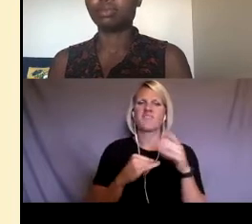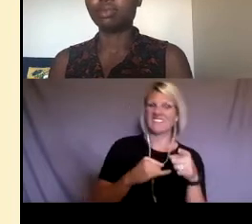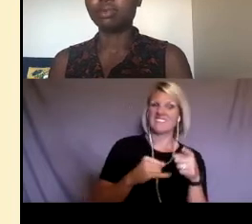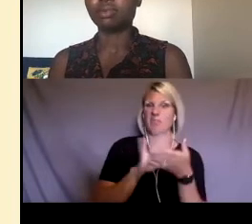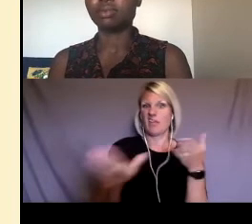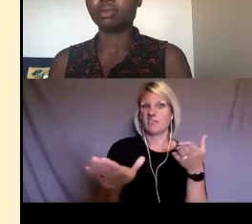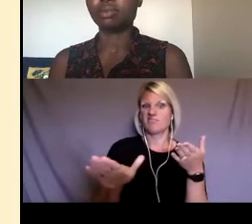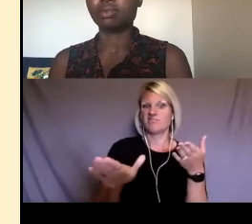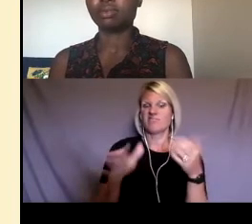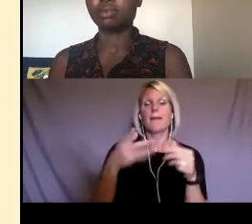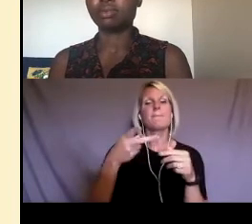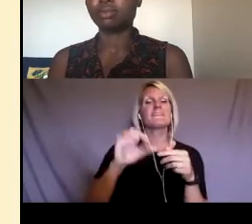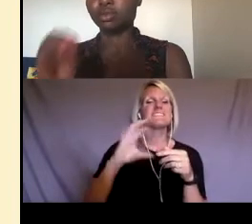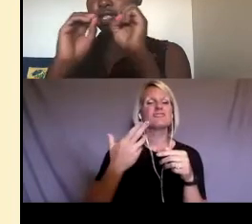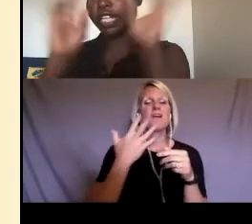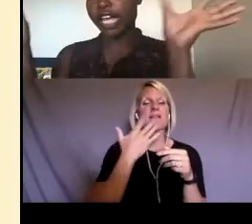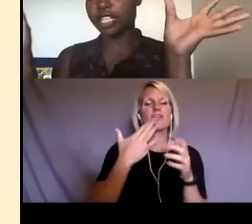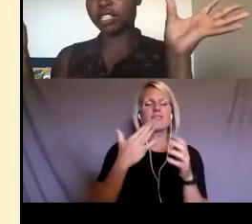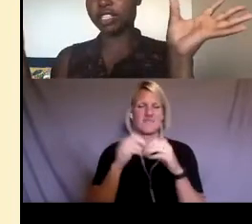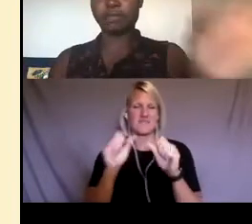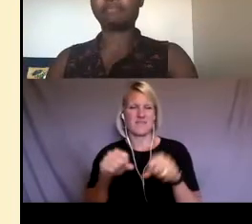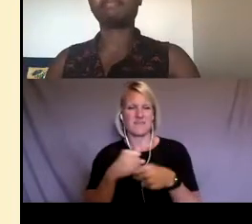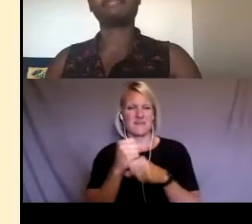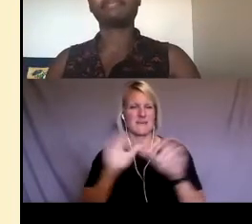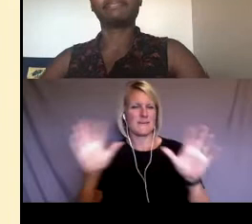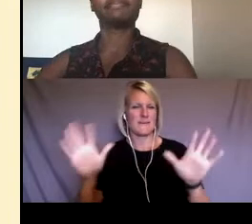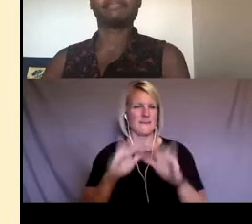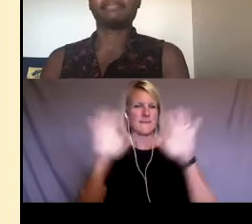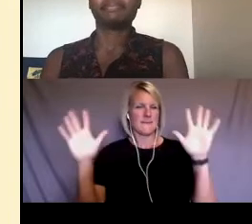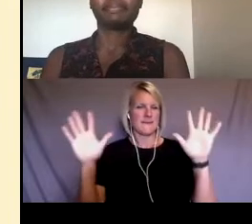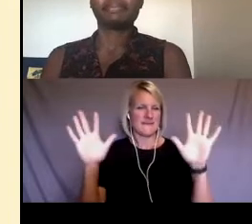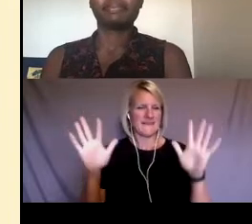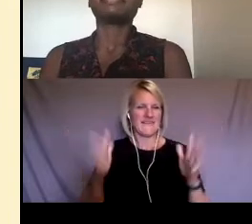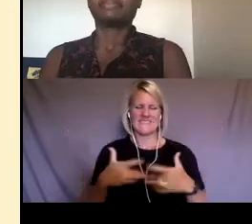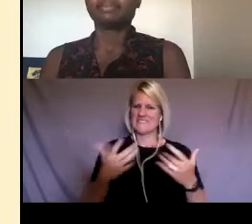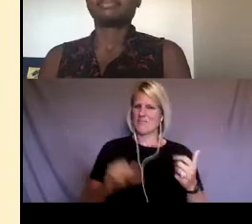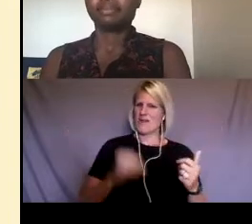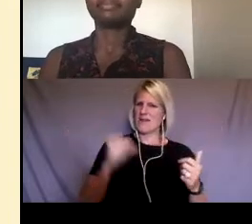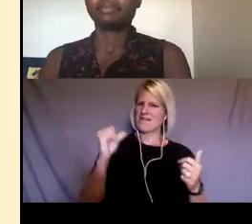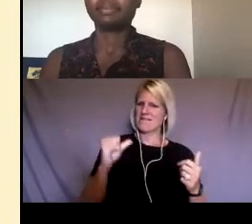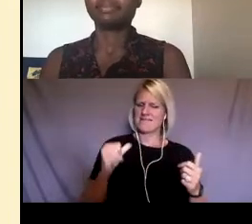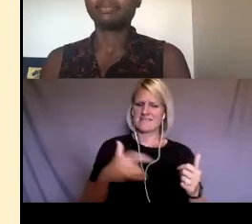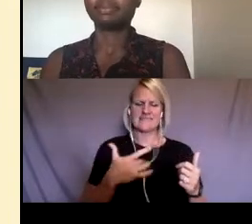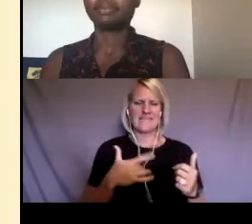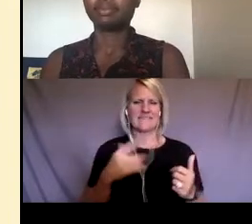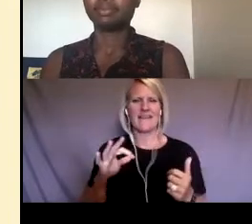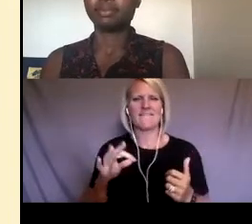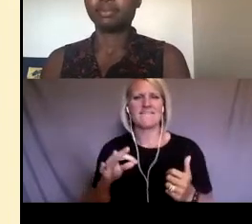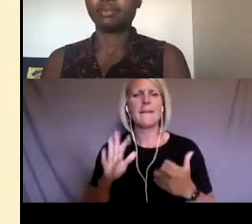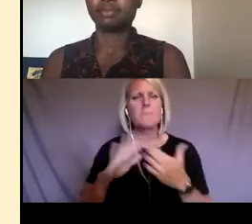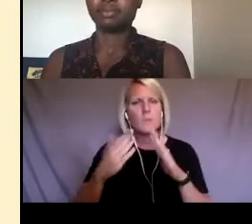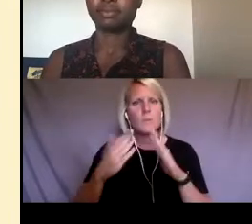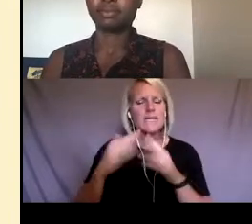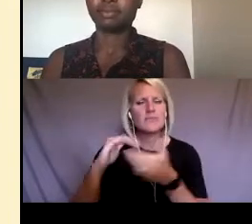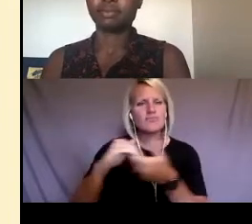peach color. How can we make that and give it a sense of pride, a sense of community? And